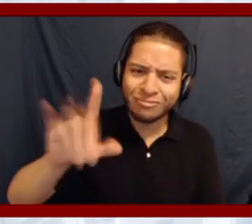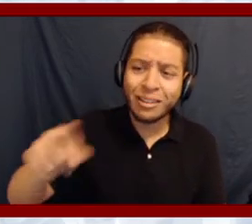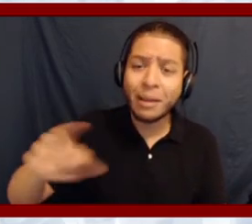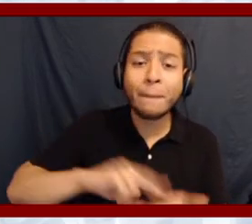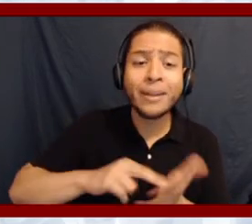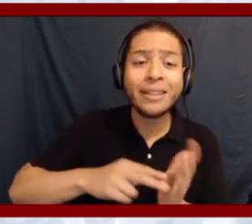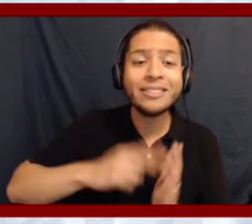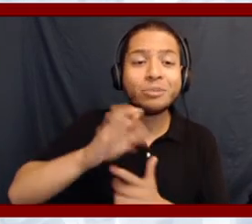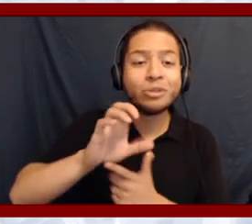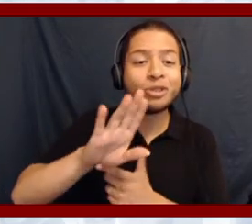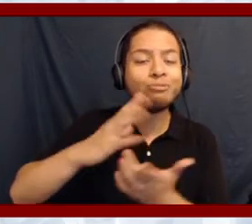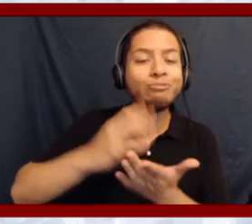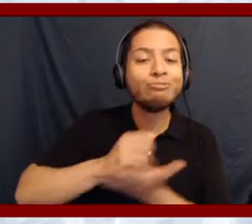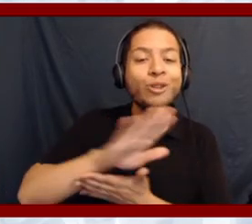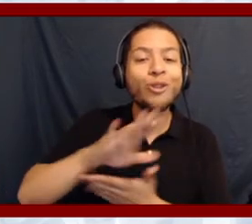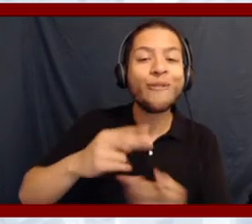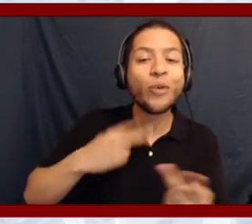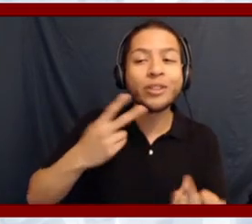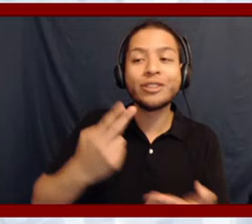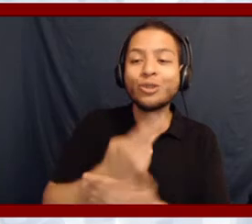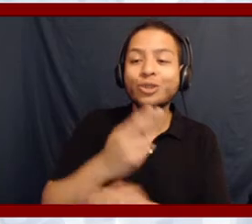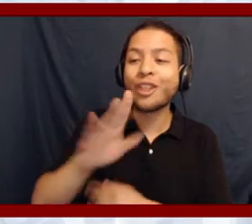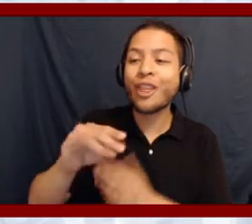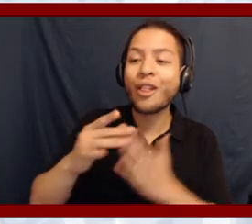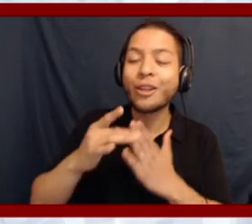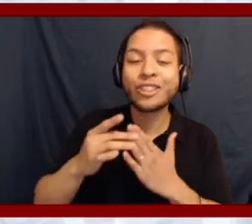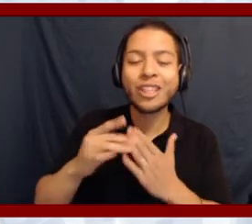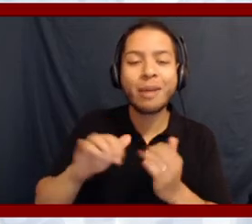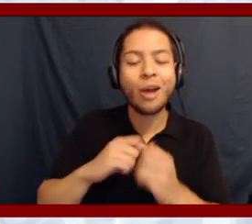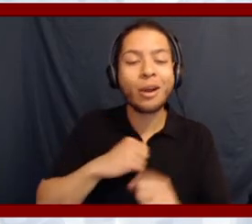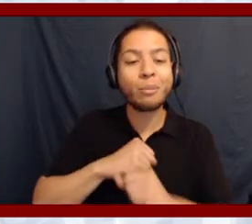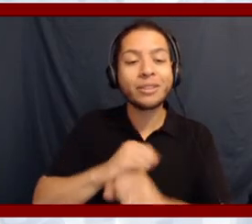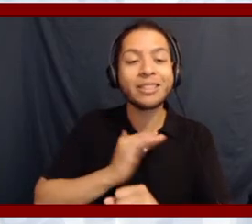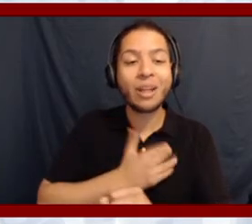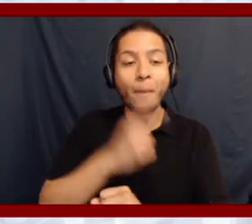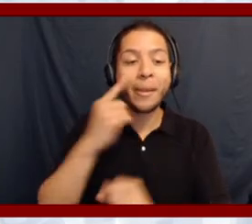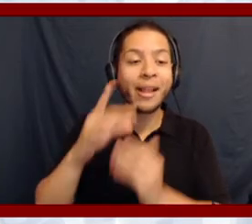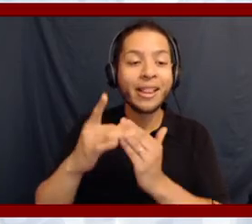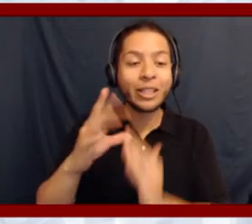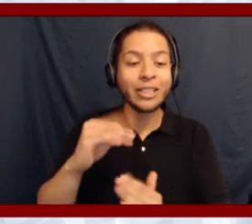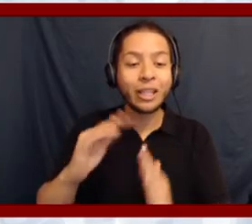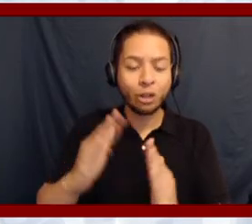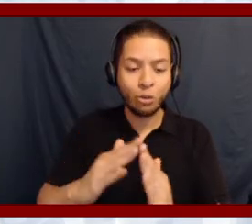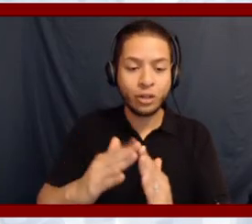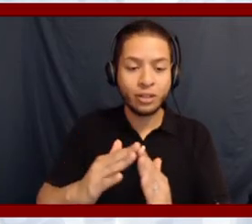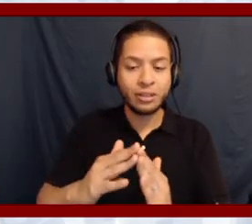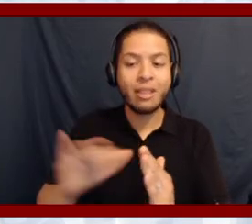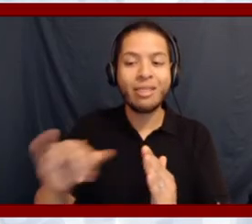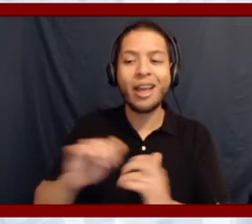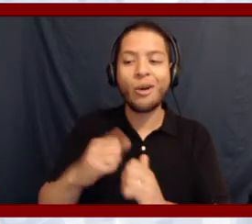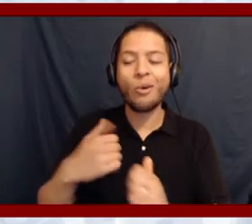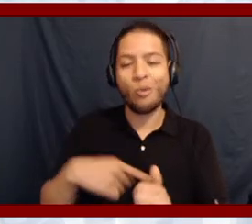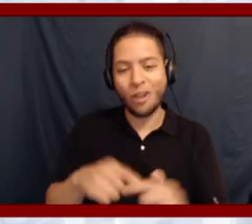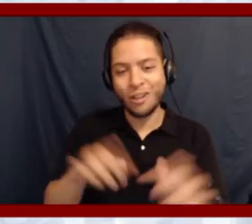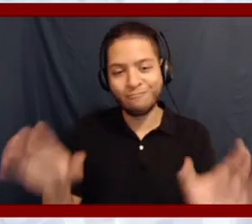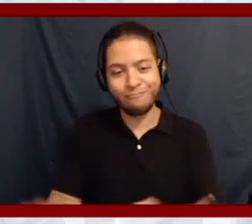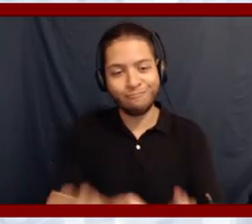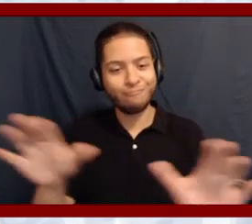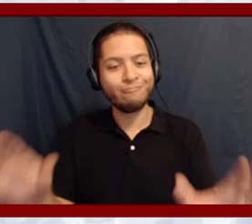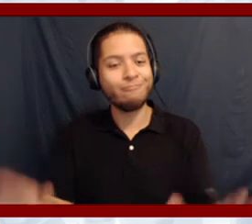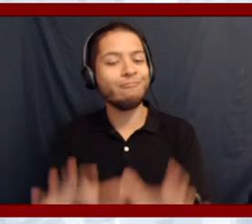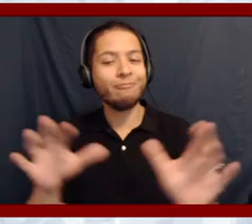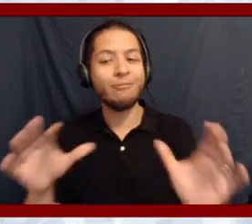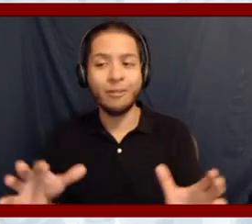use their leadership, use their values in protecting the future of Black leaders and community to really help drive the efforts as well. And so we definitely